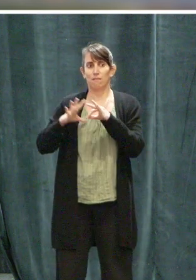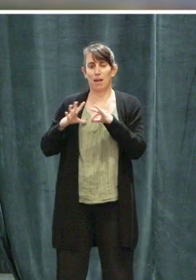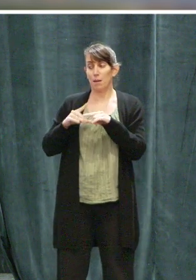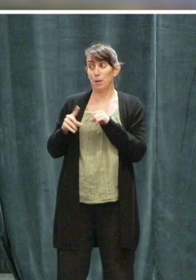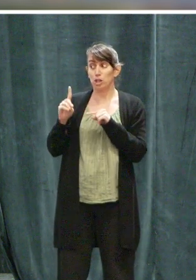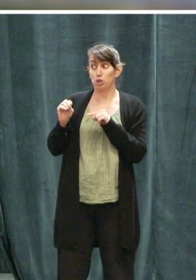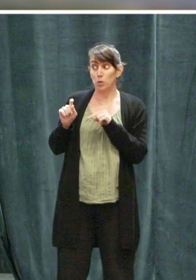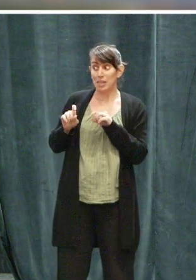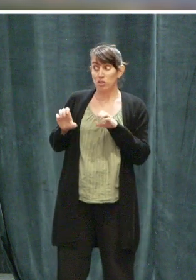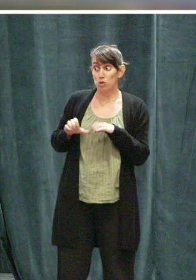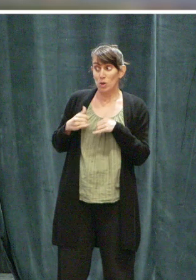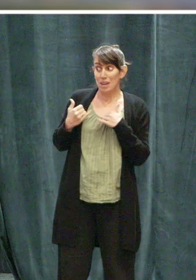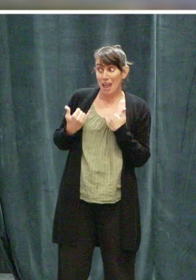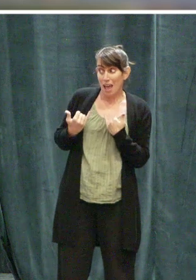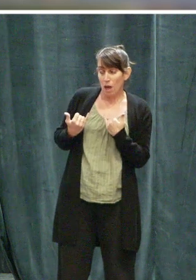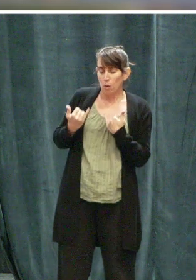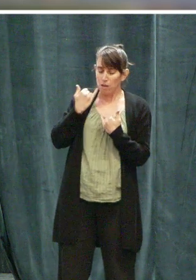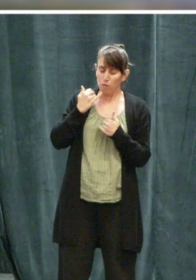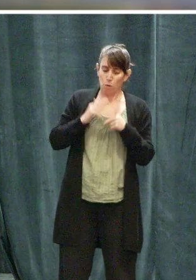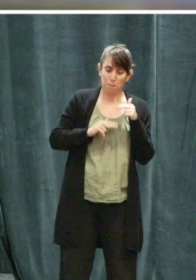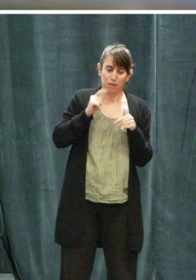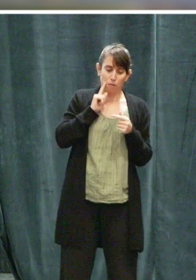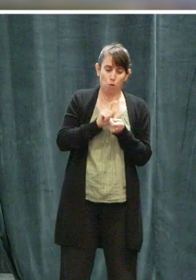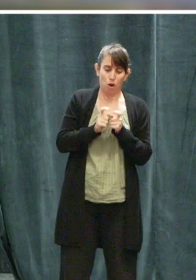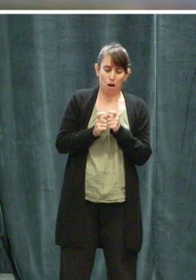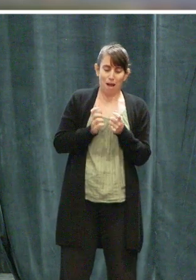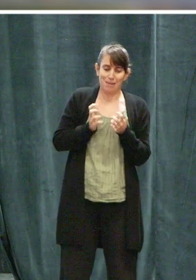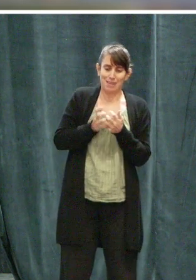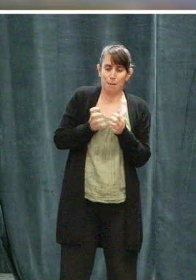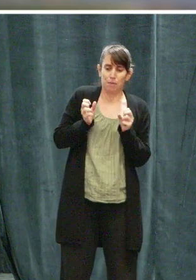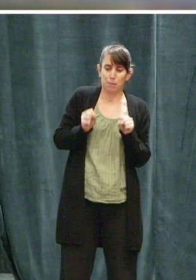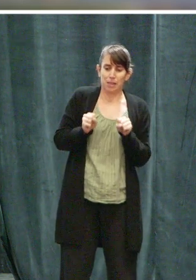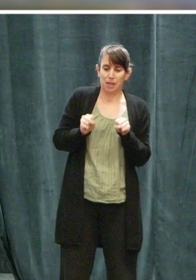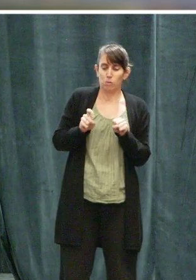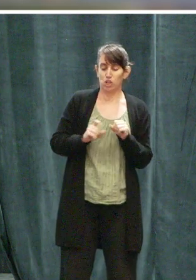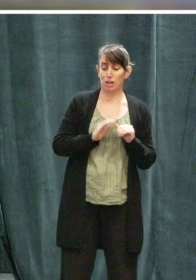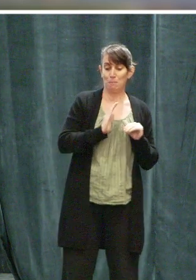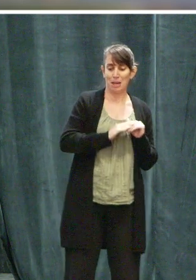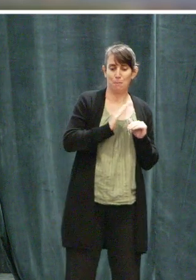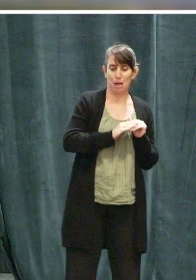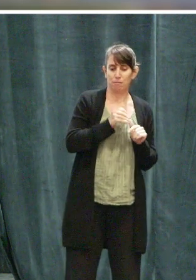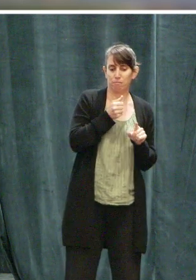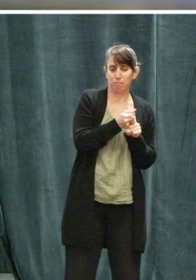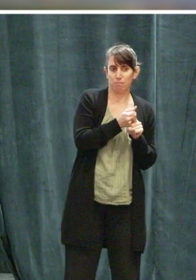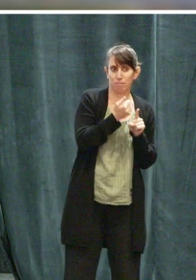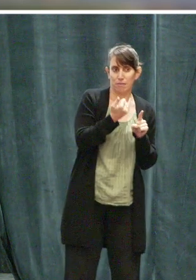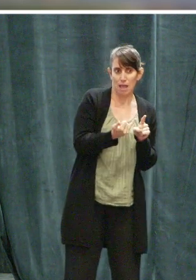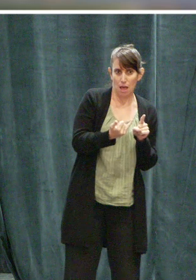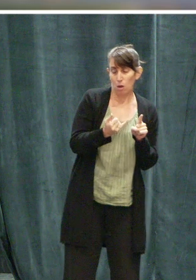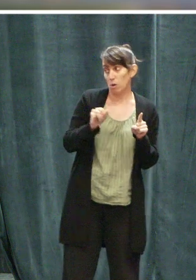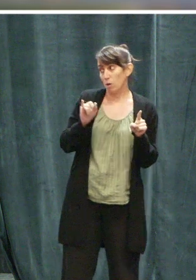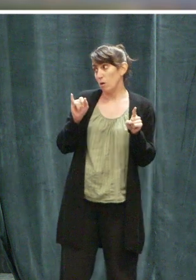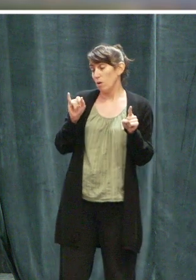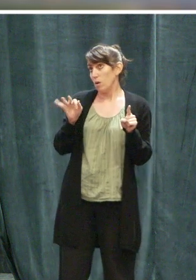now? If we build it for adaptability, we should be able to minimize the height now with the provision, if we're wrong,